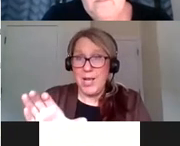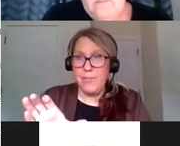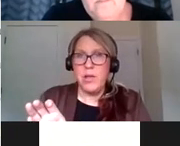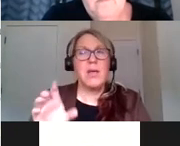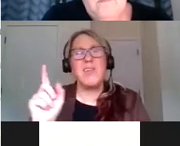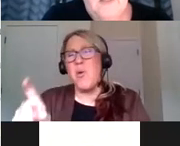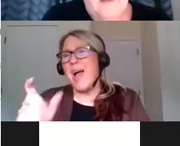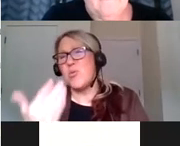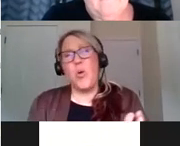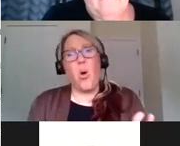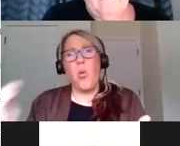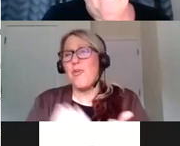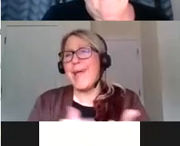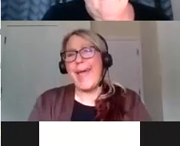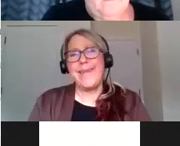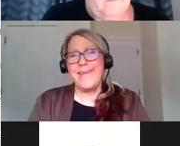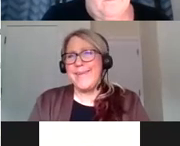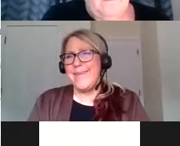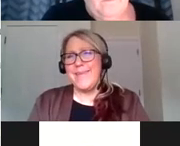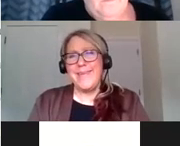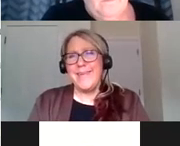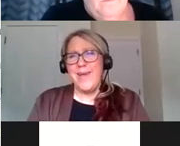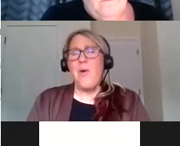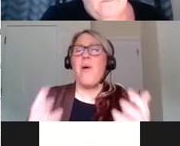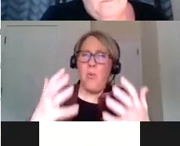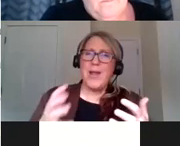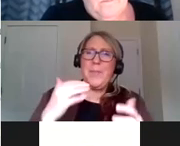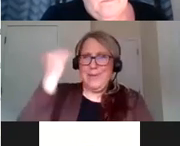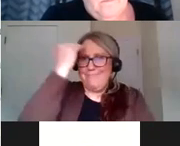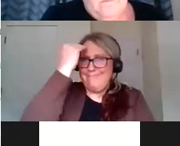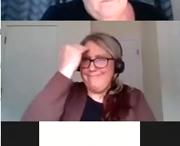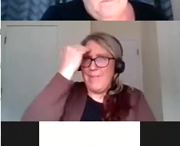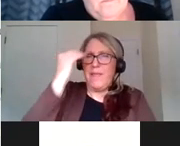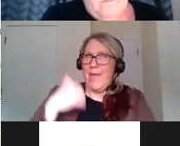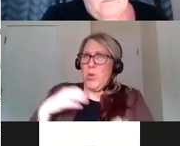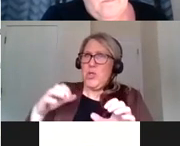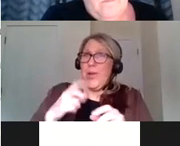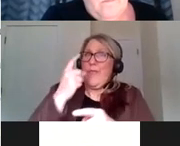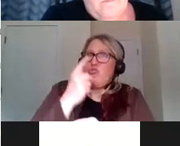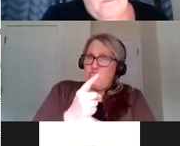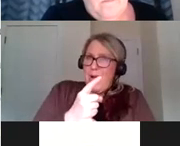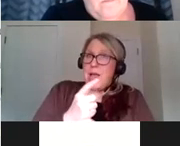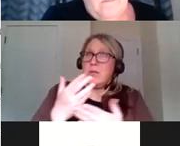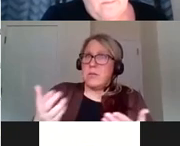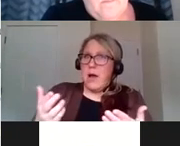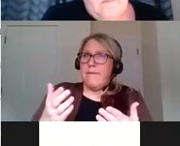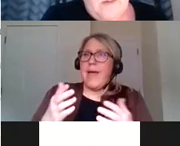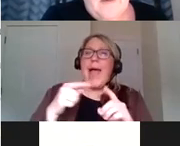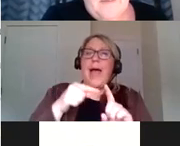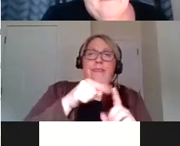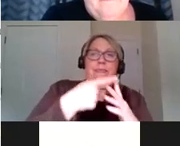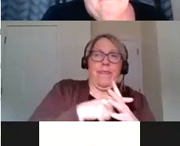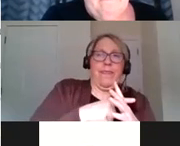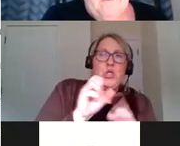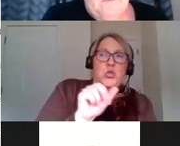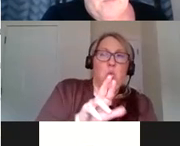over again. So we want to be cognizant that we're doing the right stuff at the source.